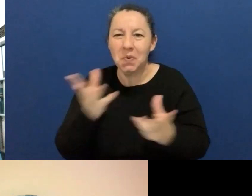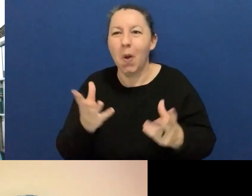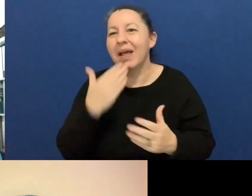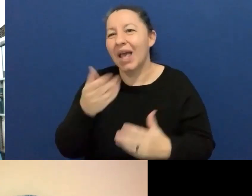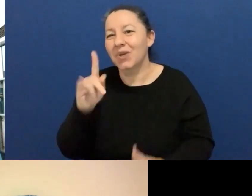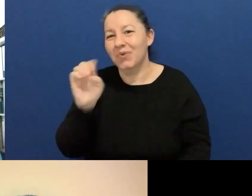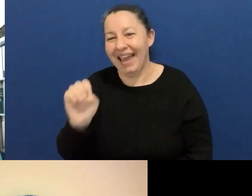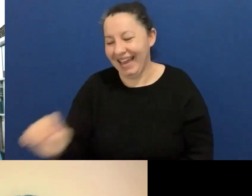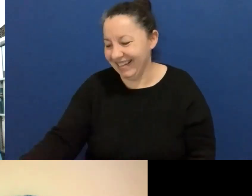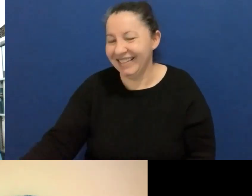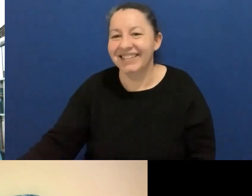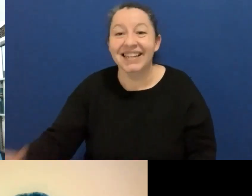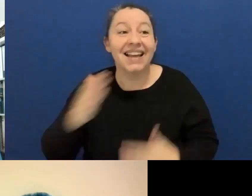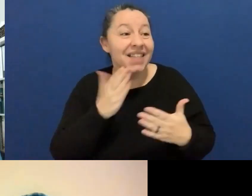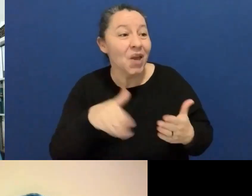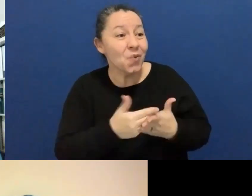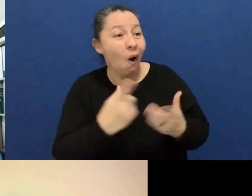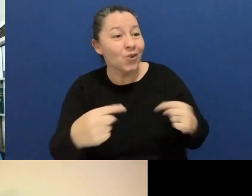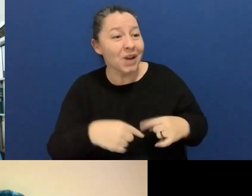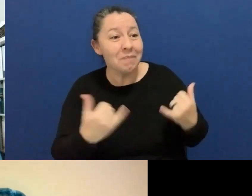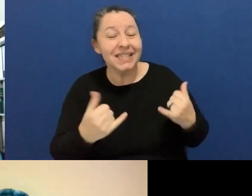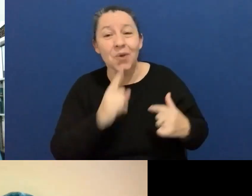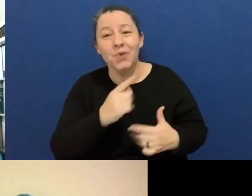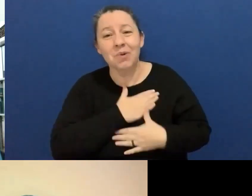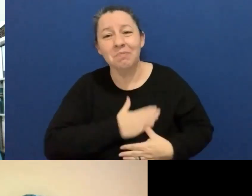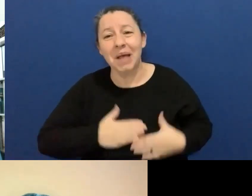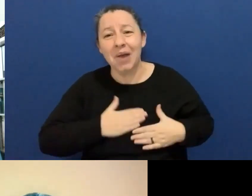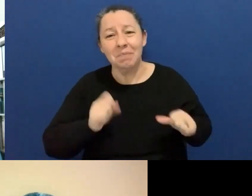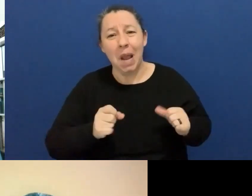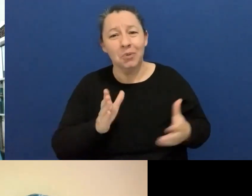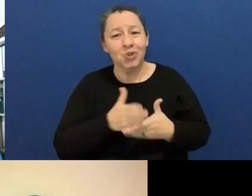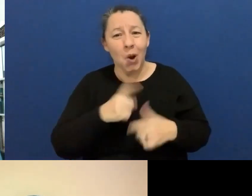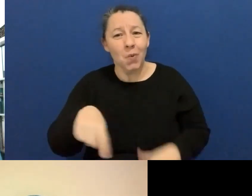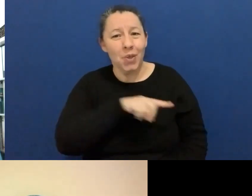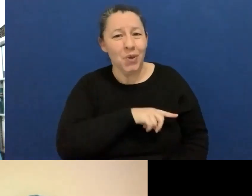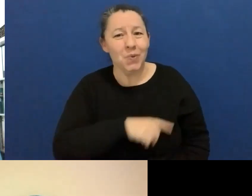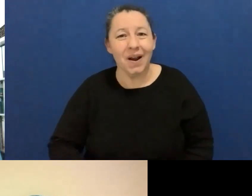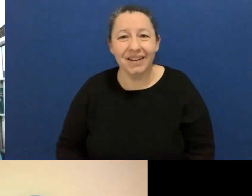Yeah, thanks all for coming today. It was a real pleasure to be able to share this with the AIA audience.